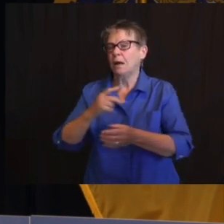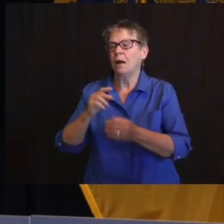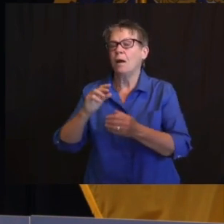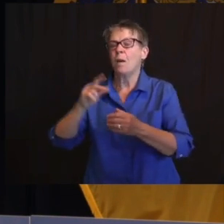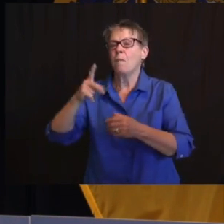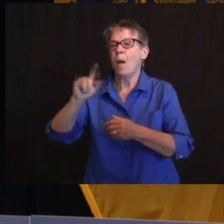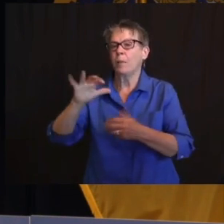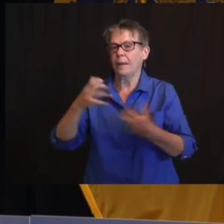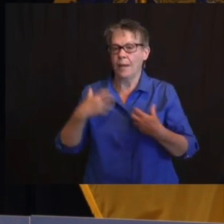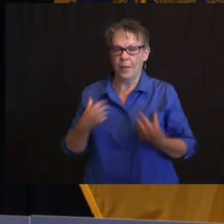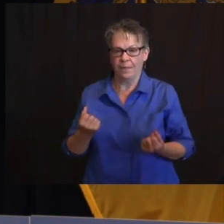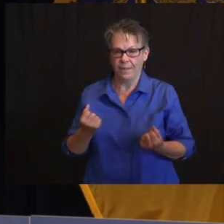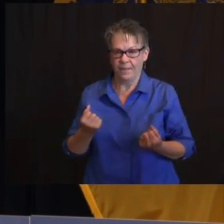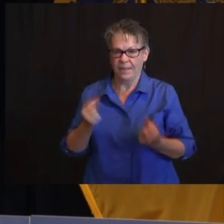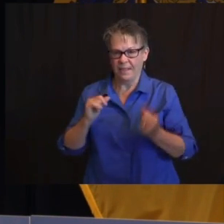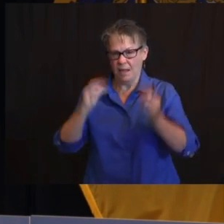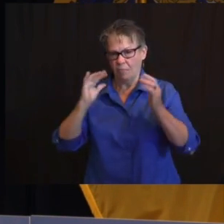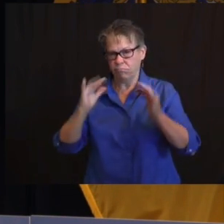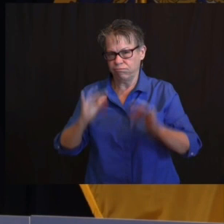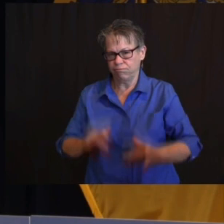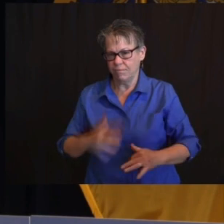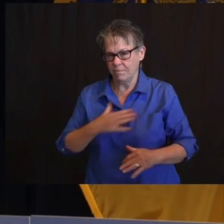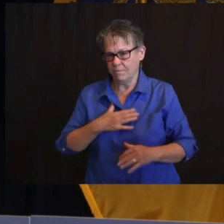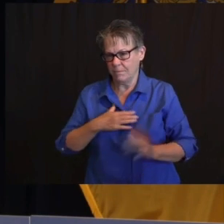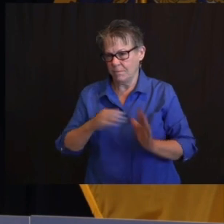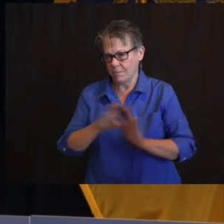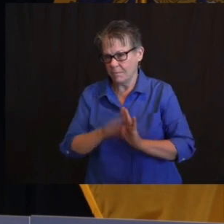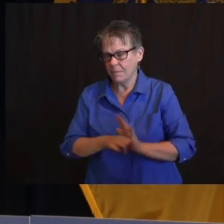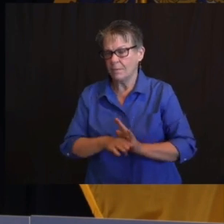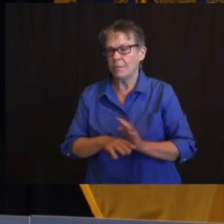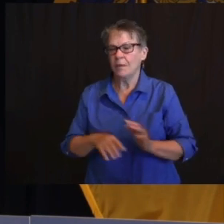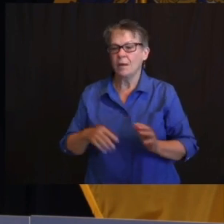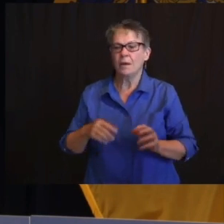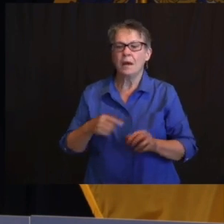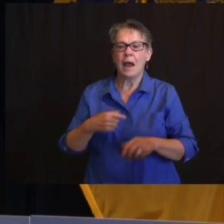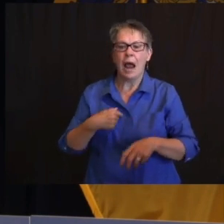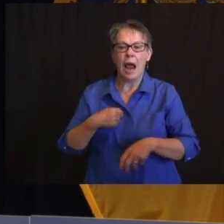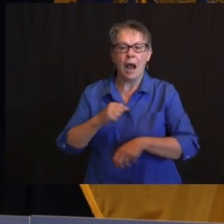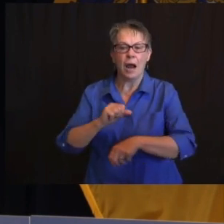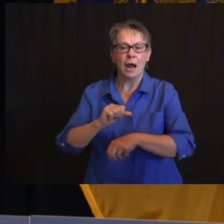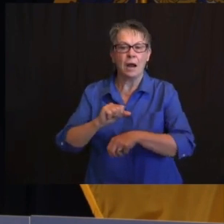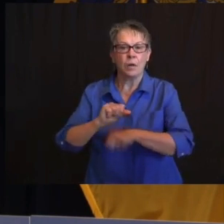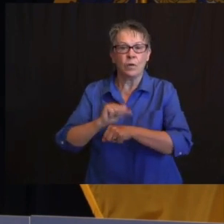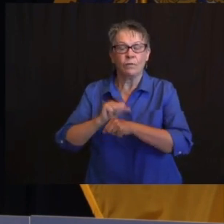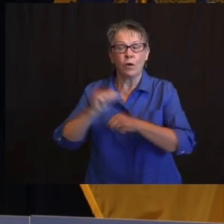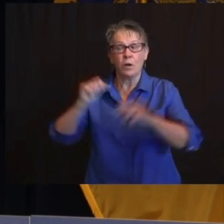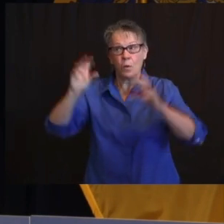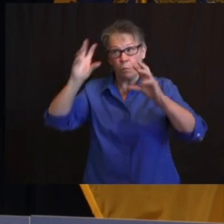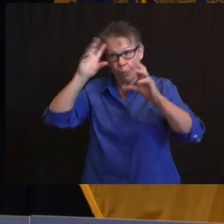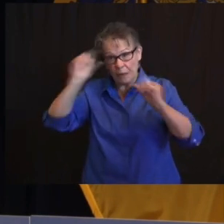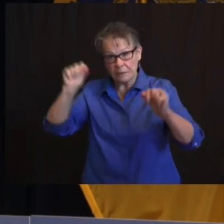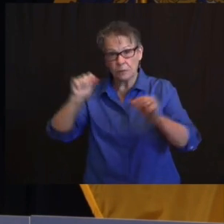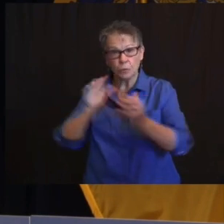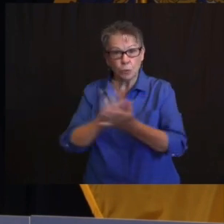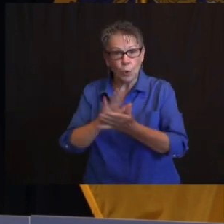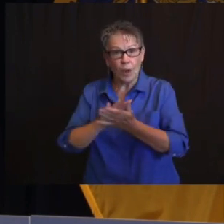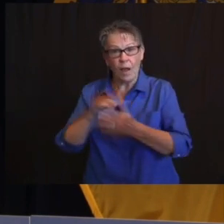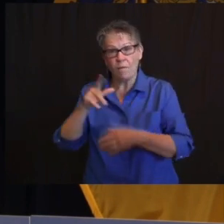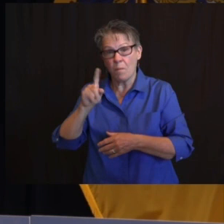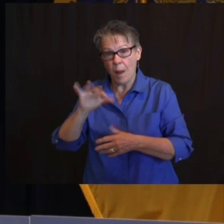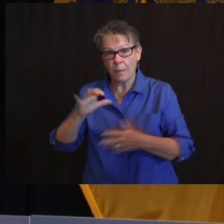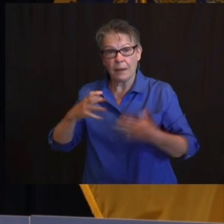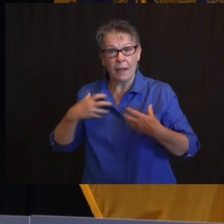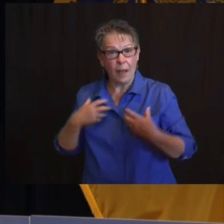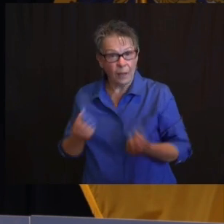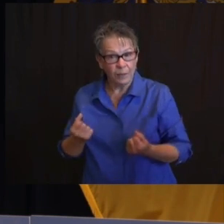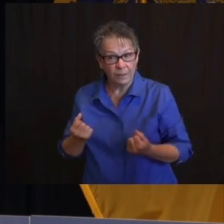Health, I've always tried to lead by example in the hopes of motivating others to do the same. Service has always been a part